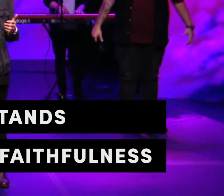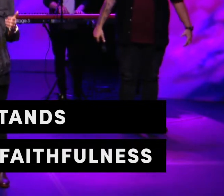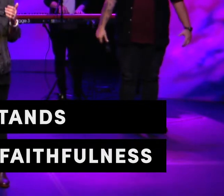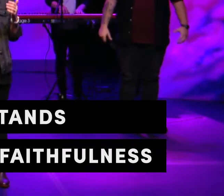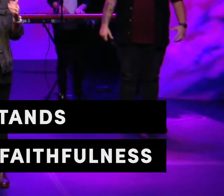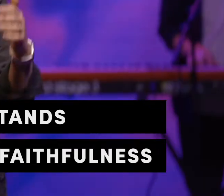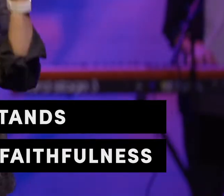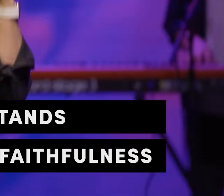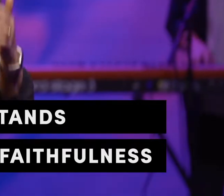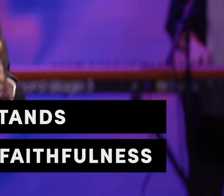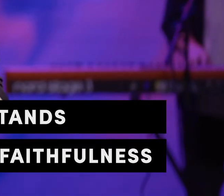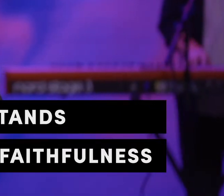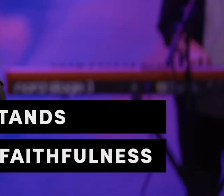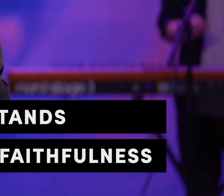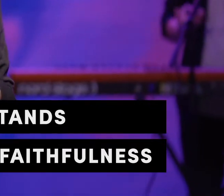faithfulness.